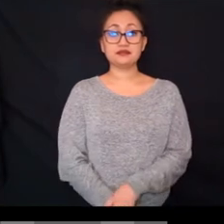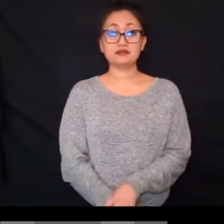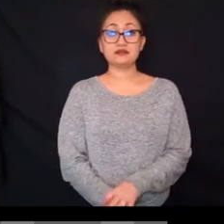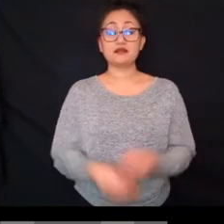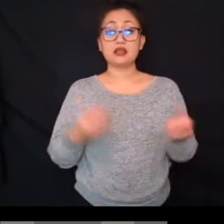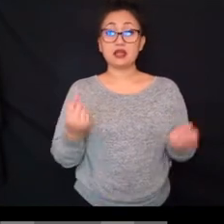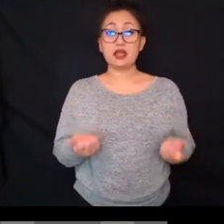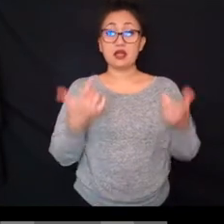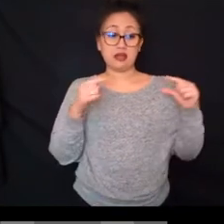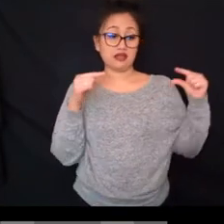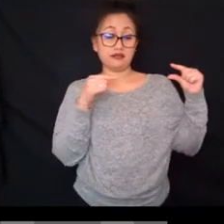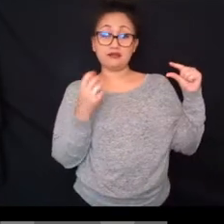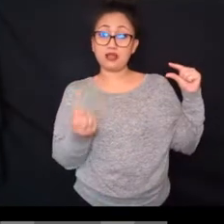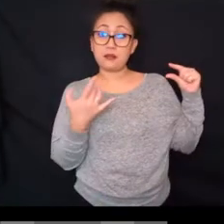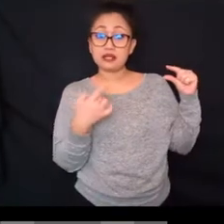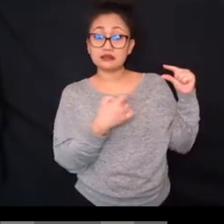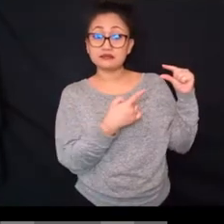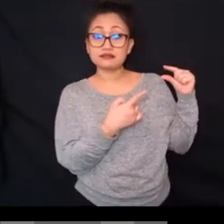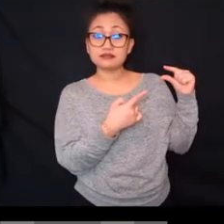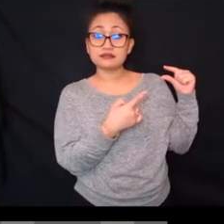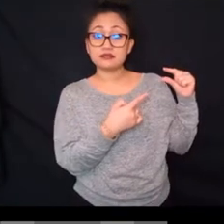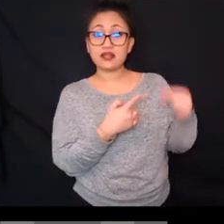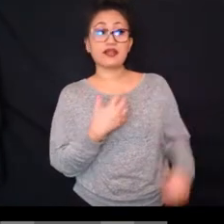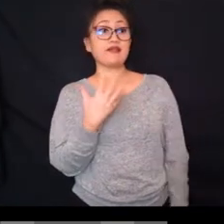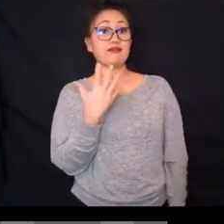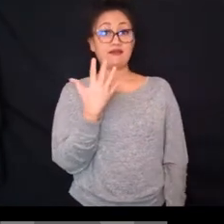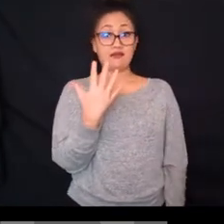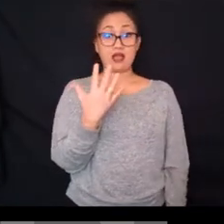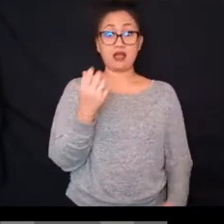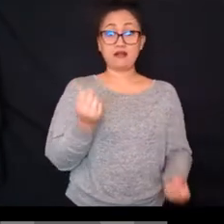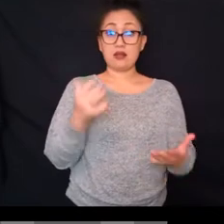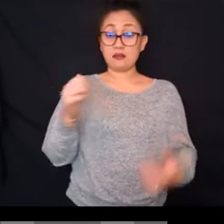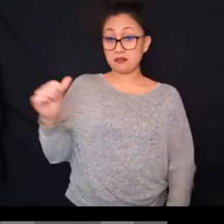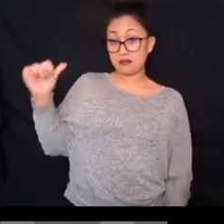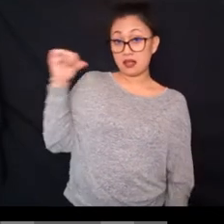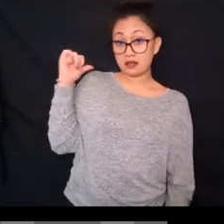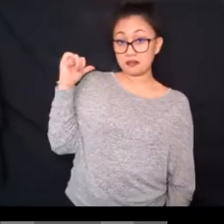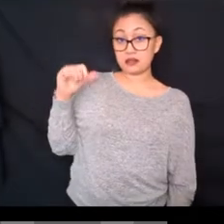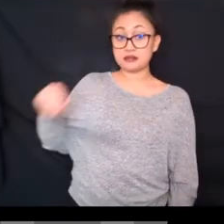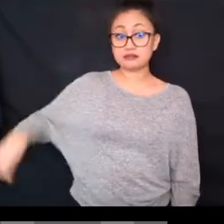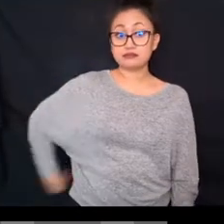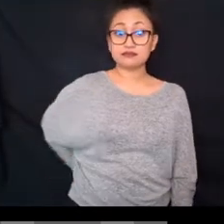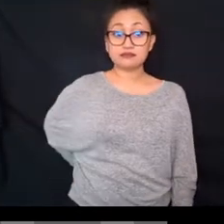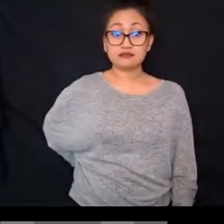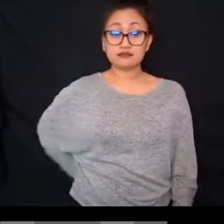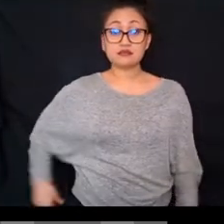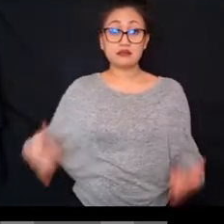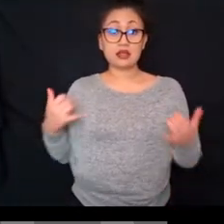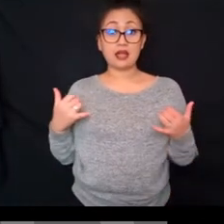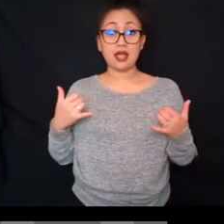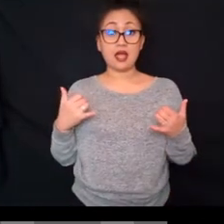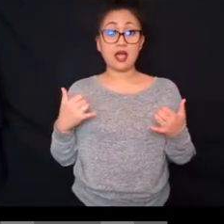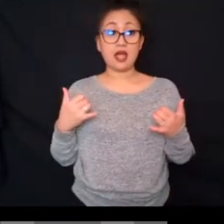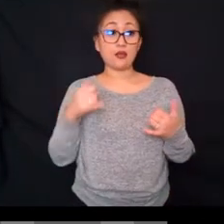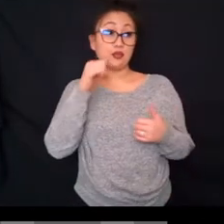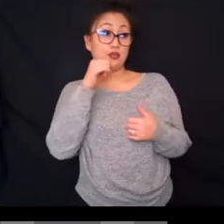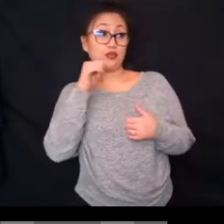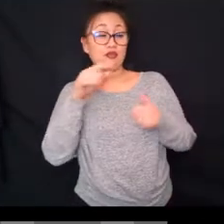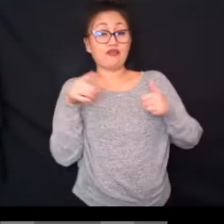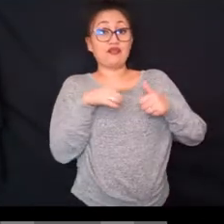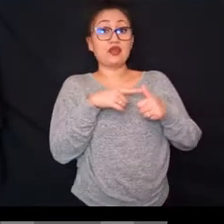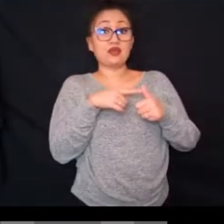my stack here? My whole 5. All right, behind my back. I'm going to go with, girls first.